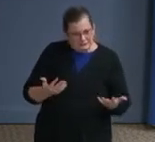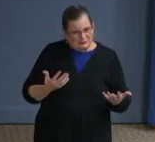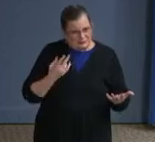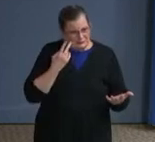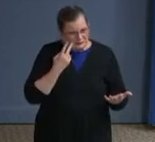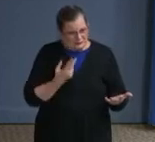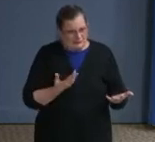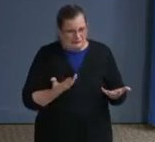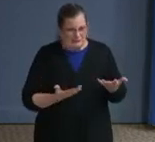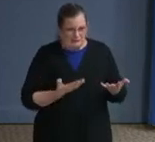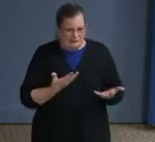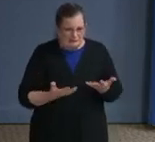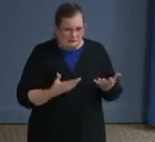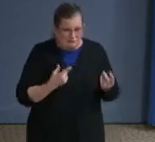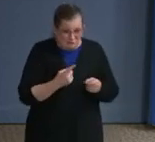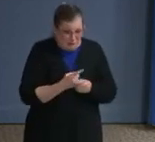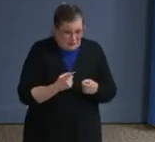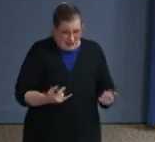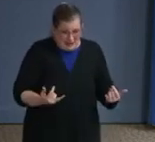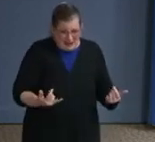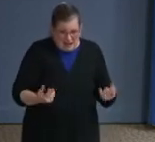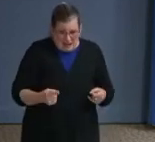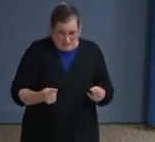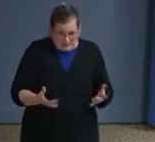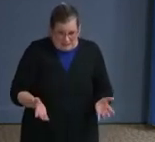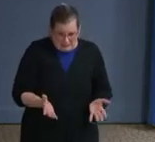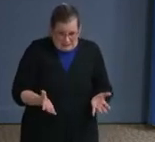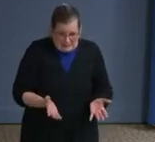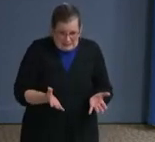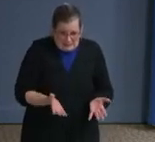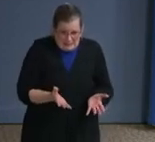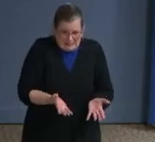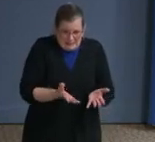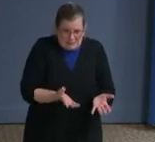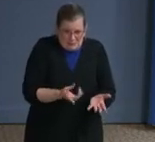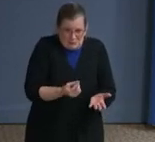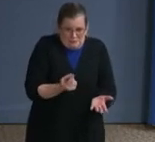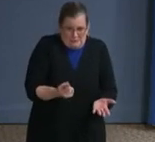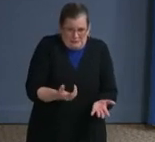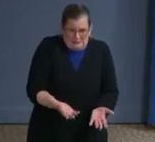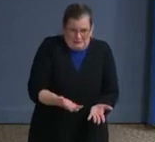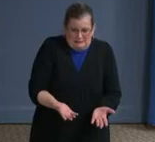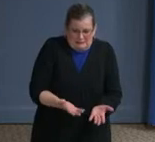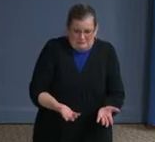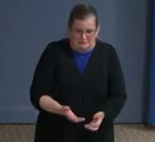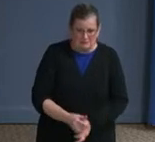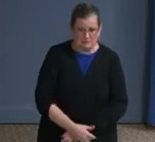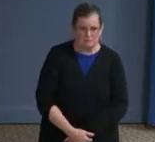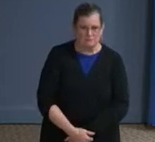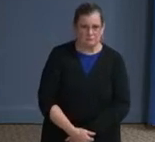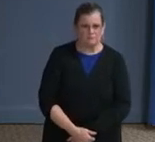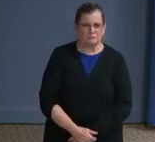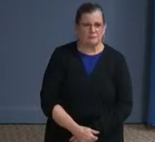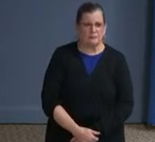that committees were hoping to move that now they're trying to sort that out.